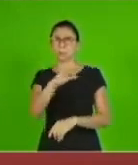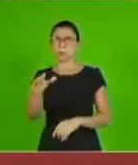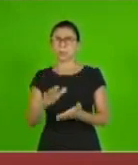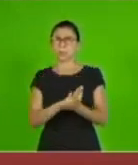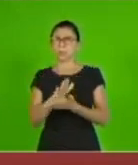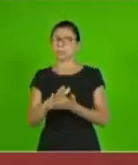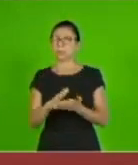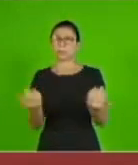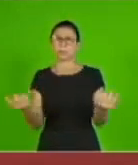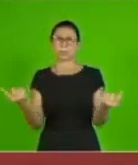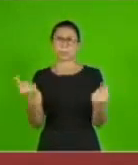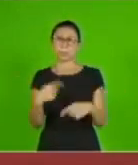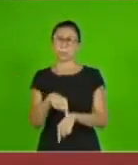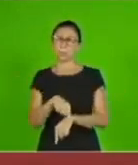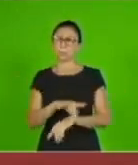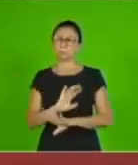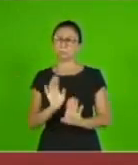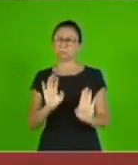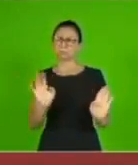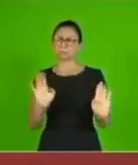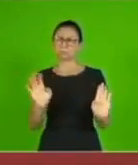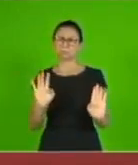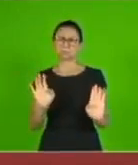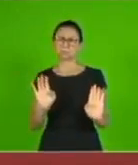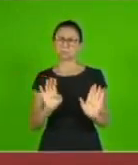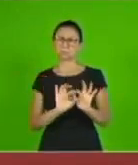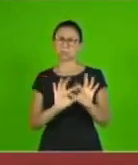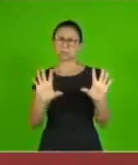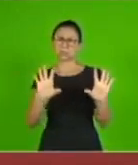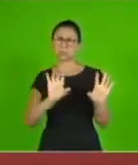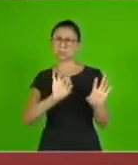we have nothing against the Reformation of the Catholic Church,